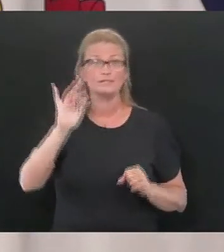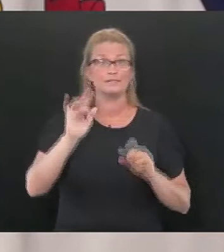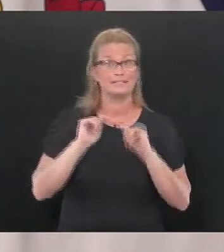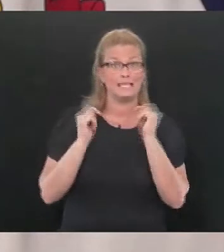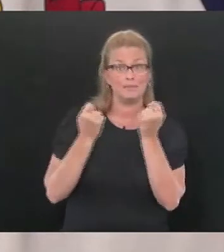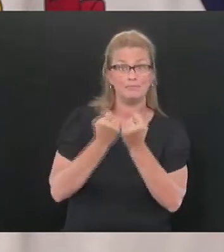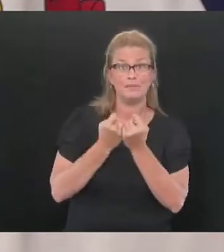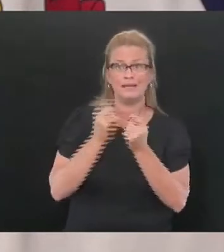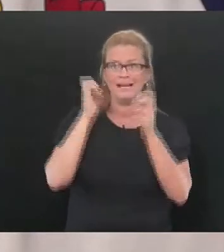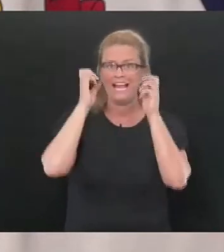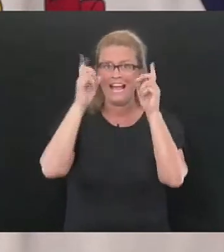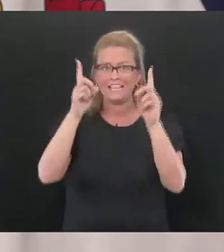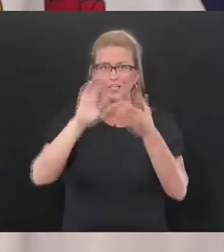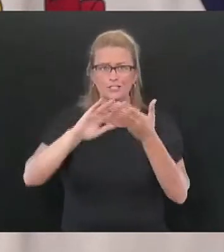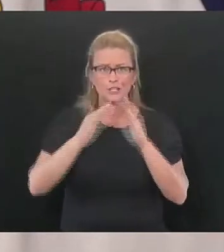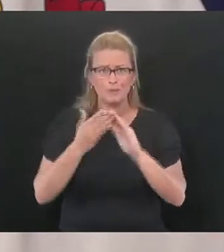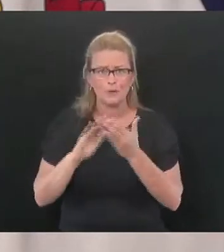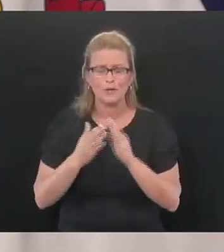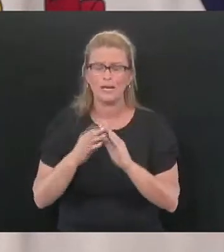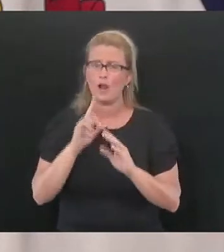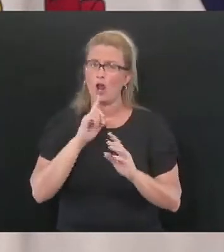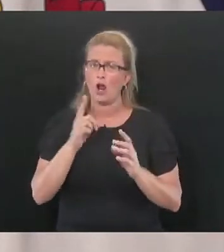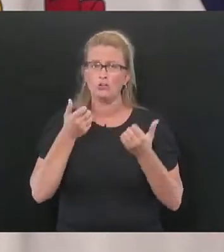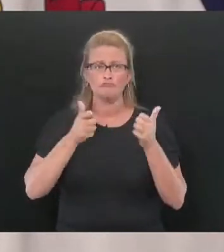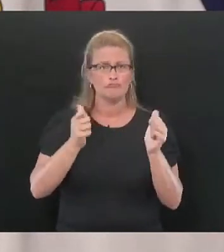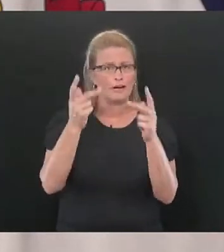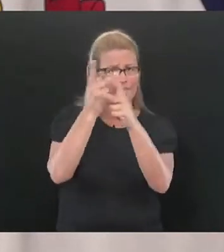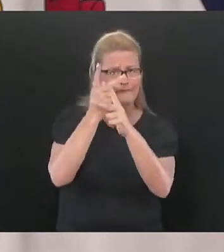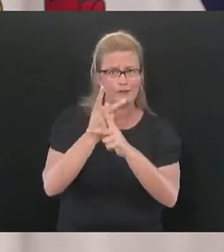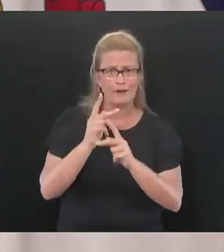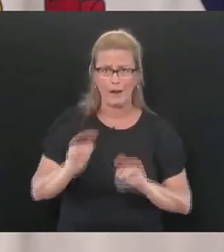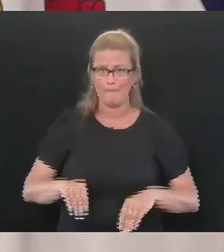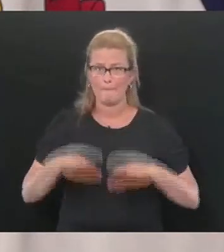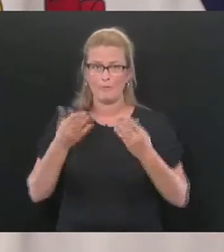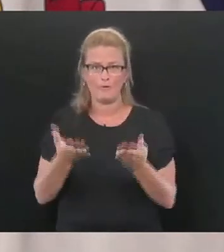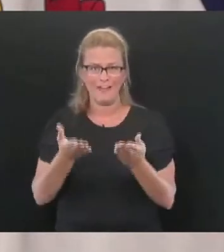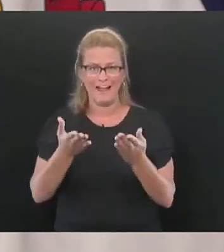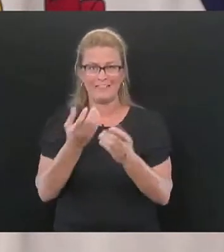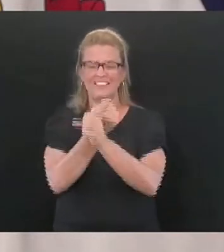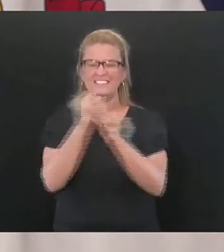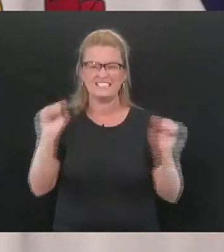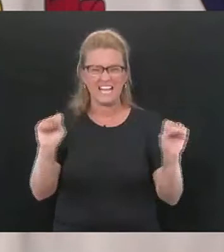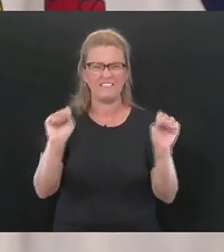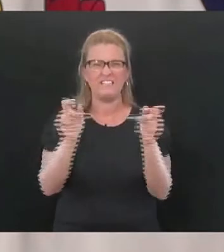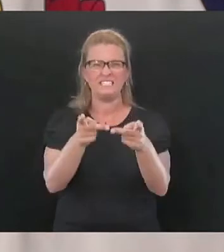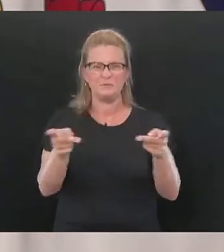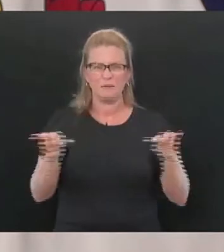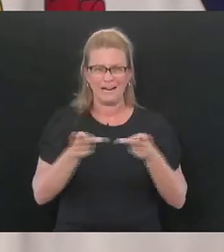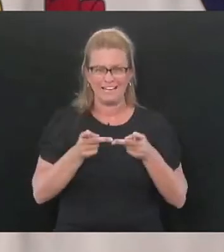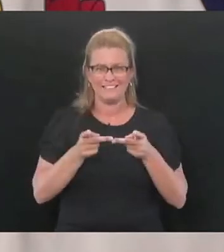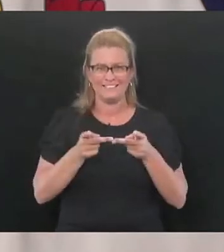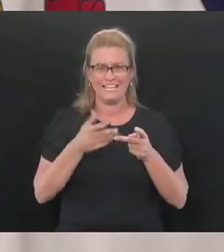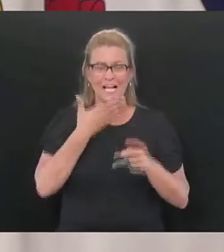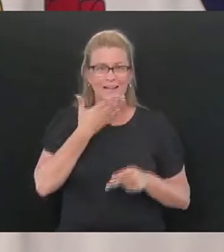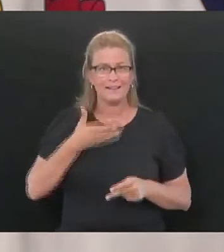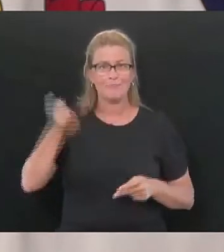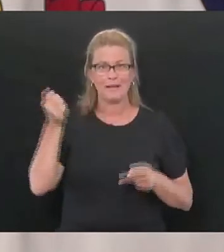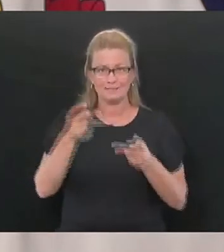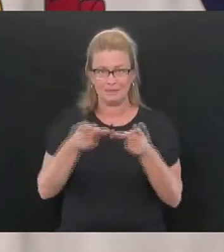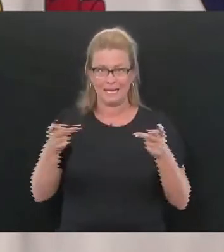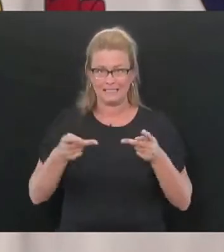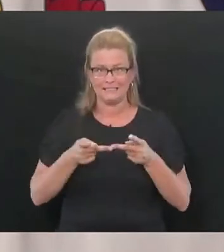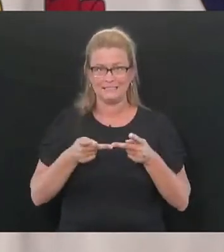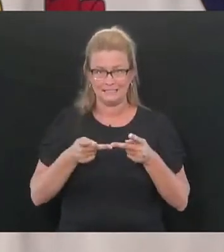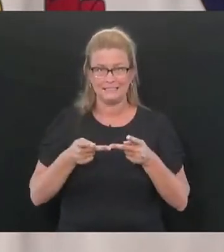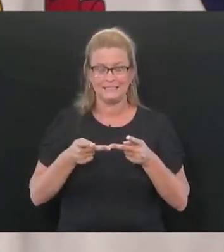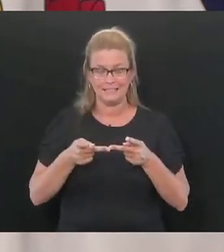the education community, that are working to provide that place as the safest place and the best place to be.